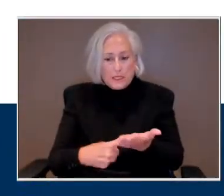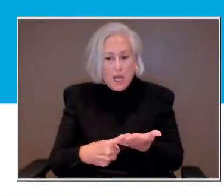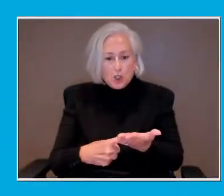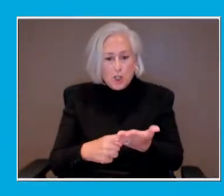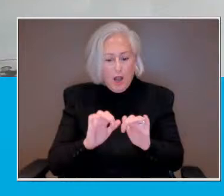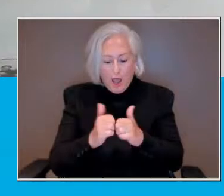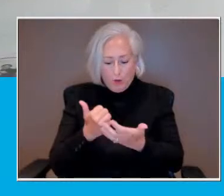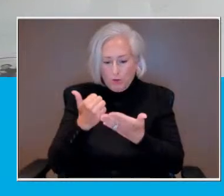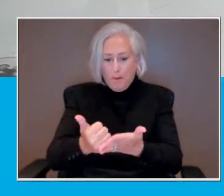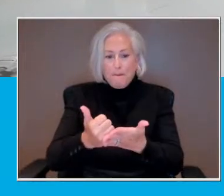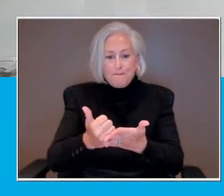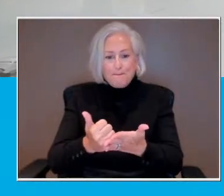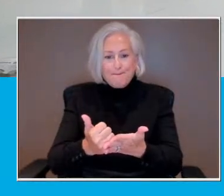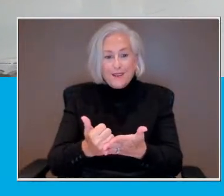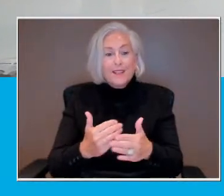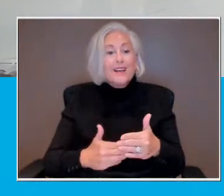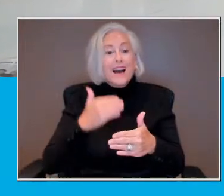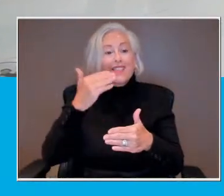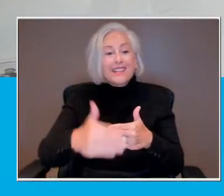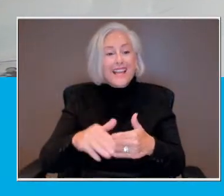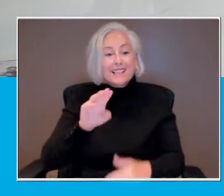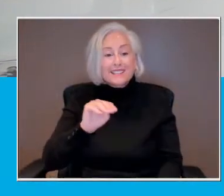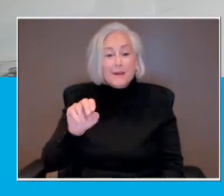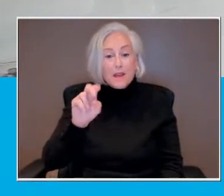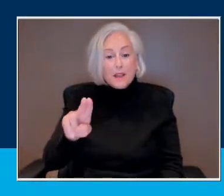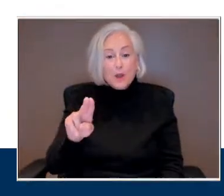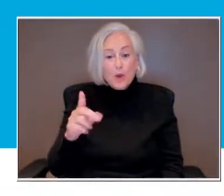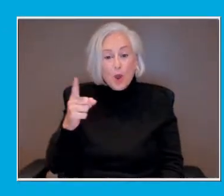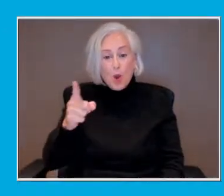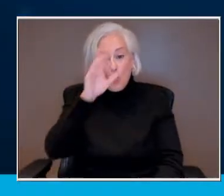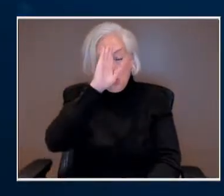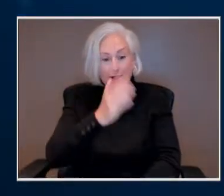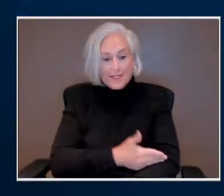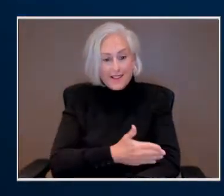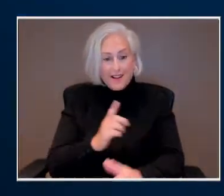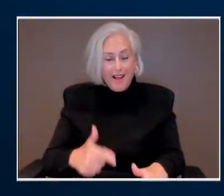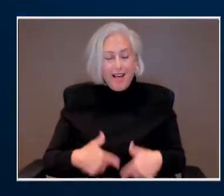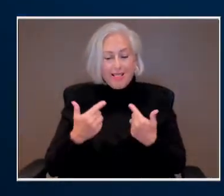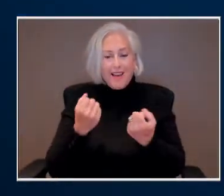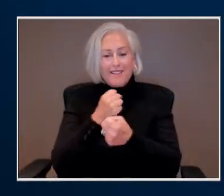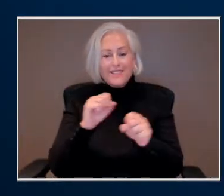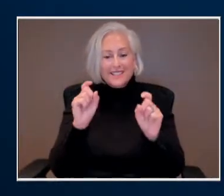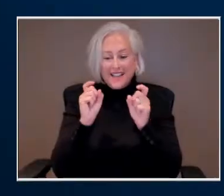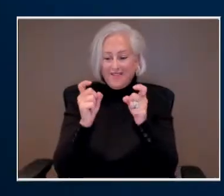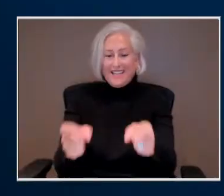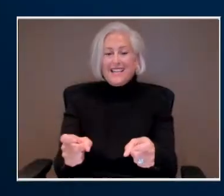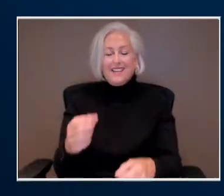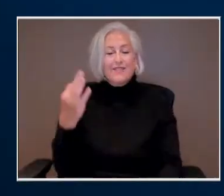Update, the story behind one son's life-saving gift, Friday at 8.